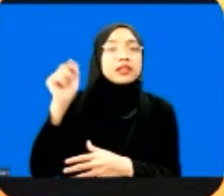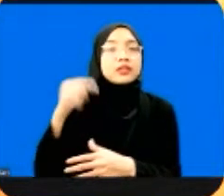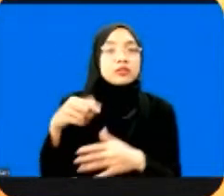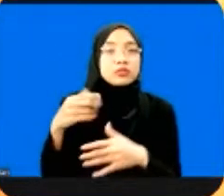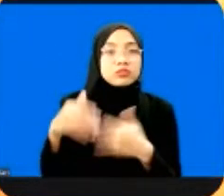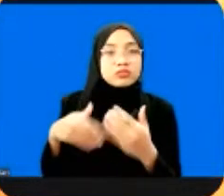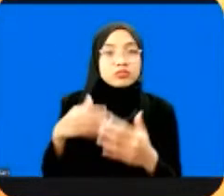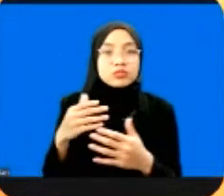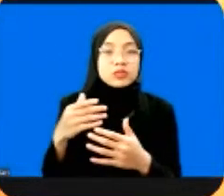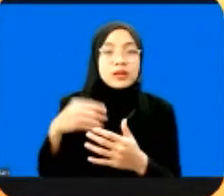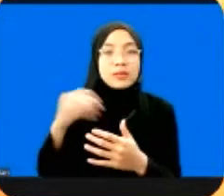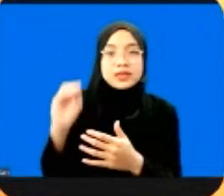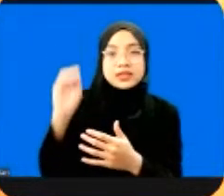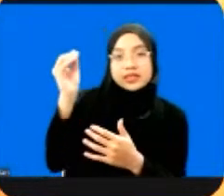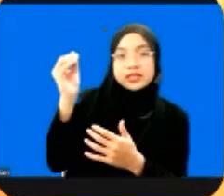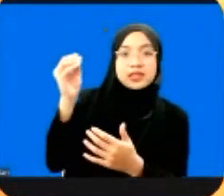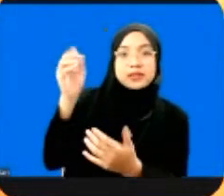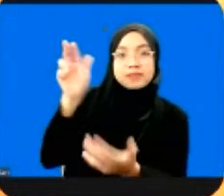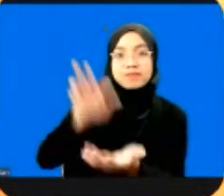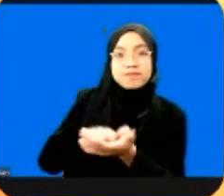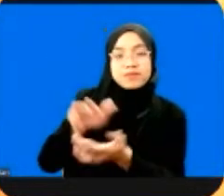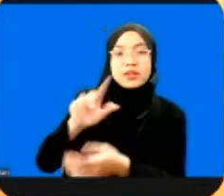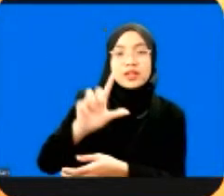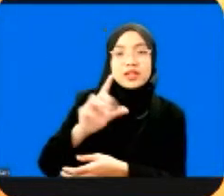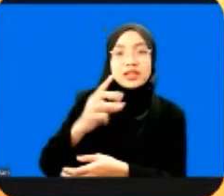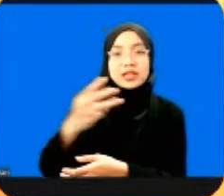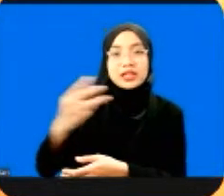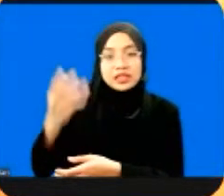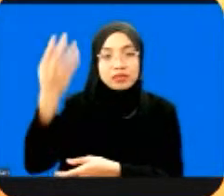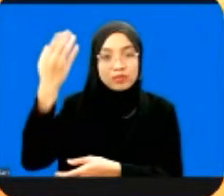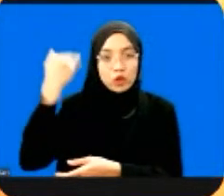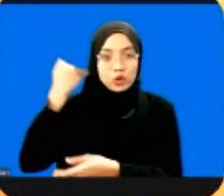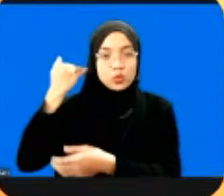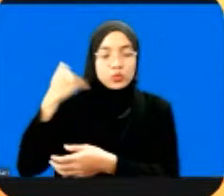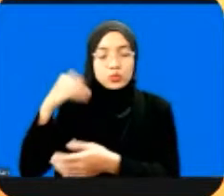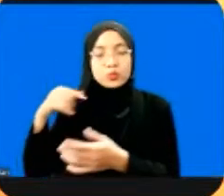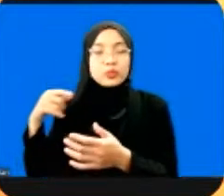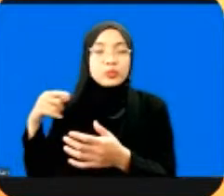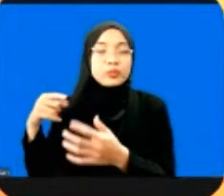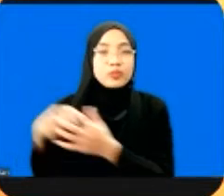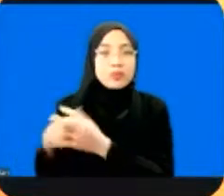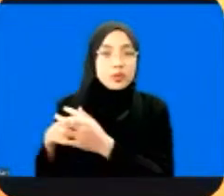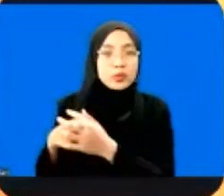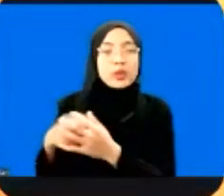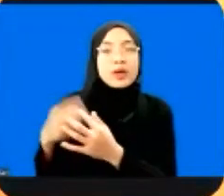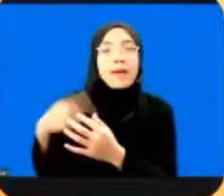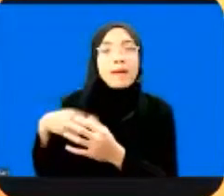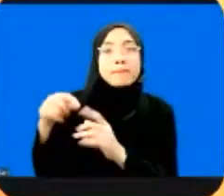And during that election, an opposition politician